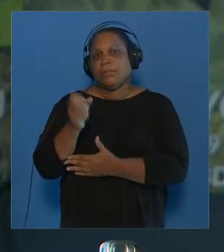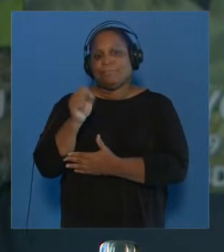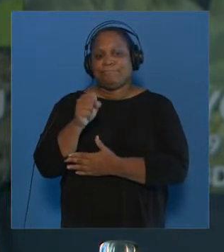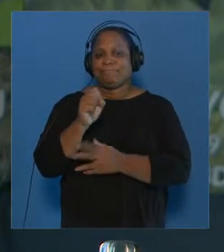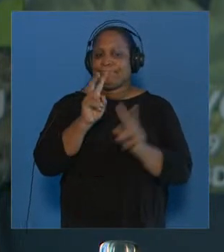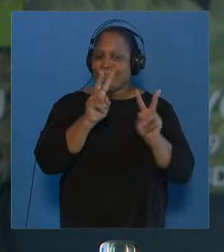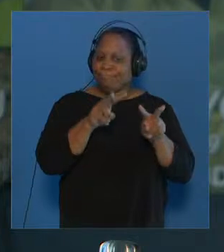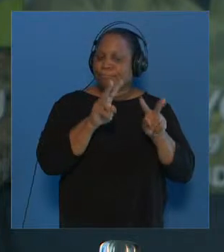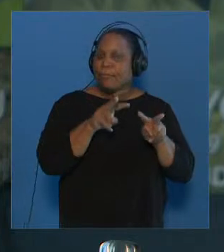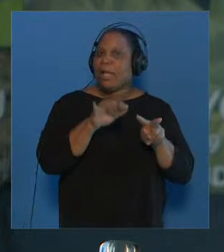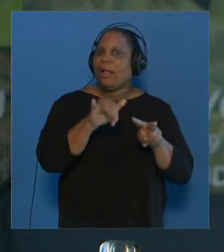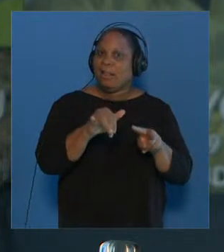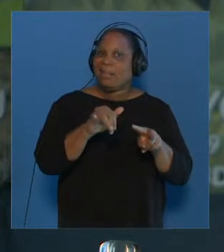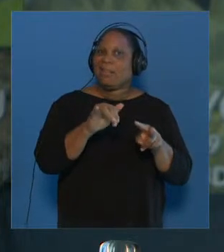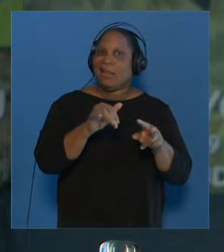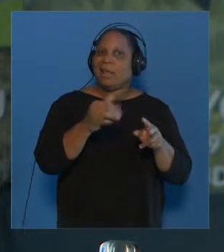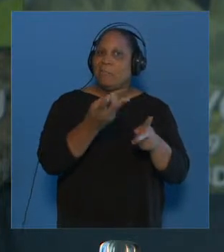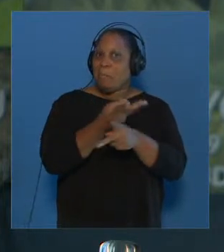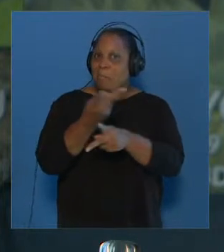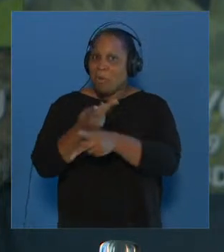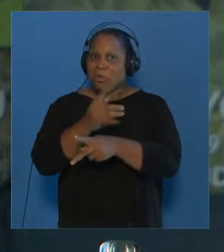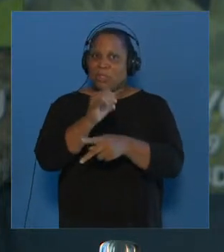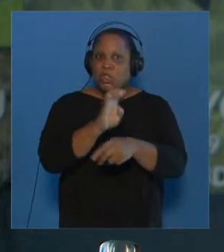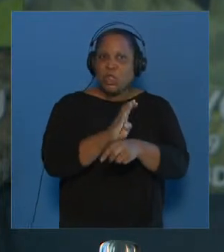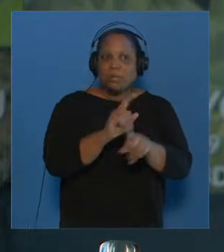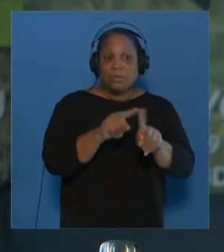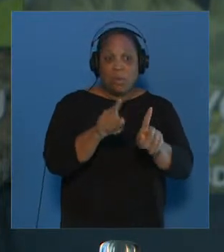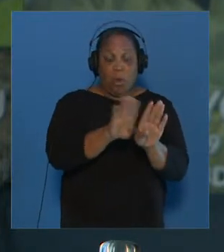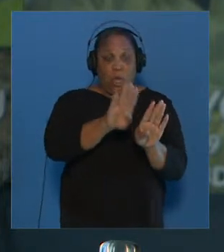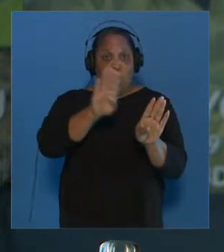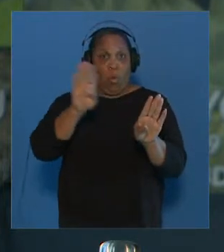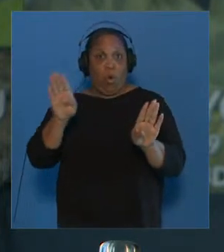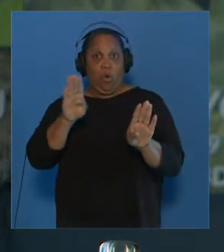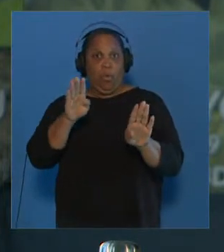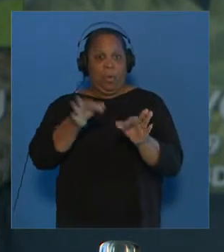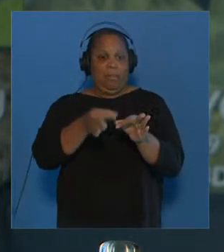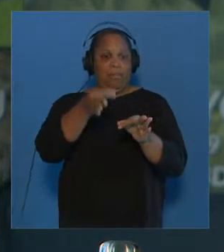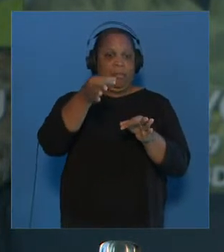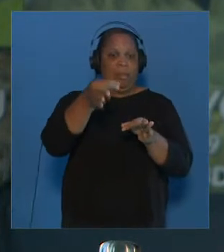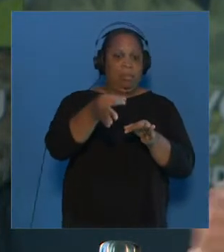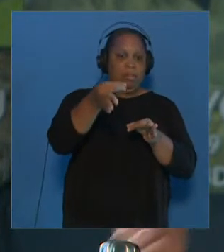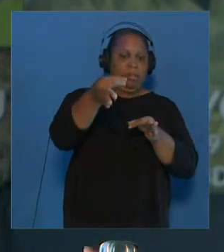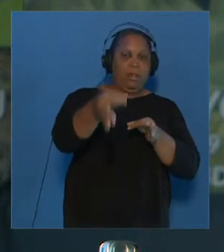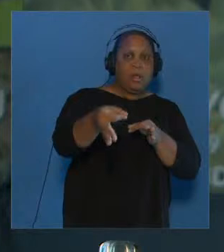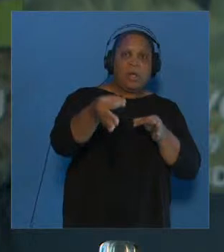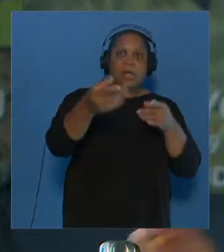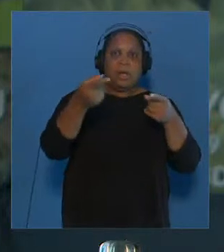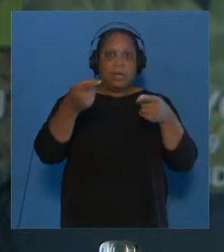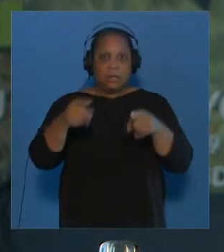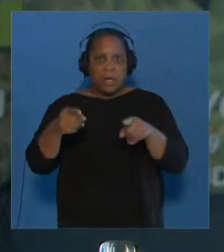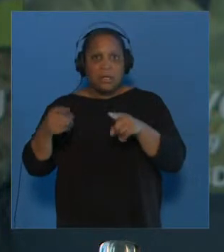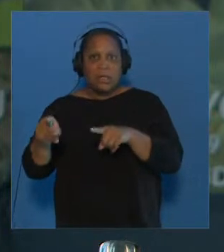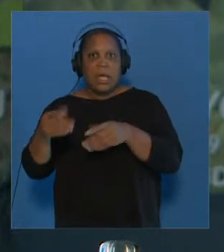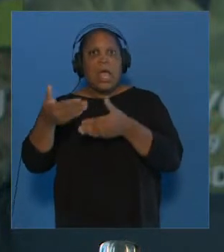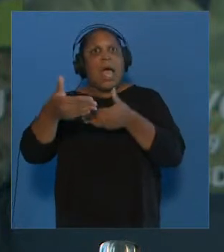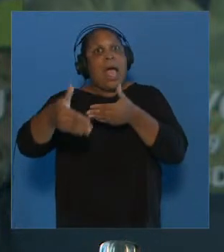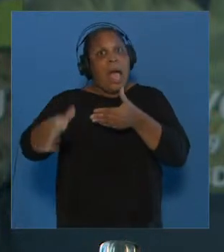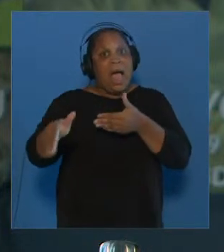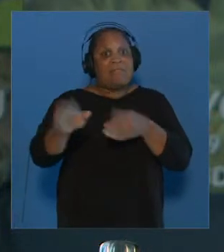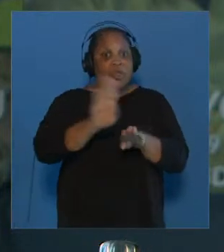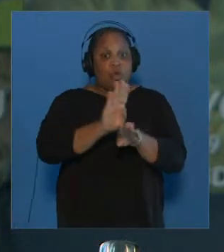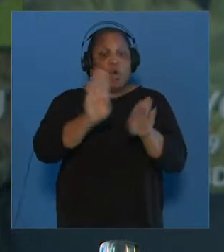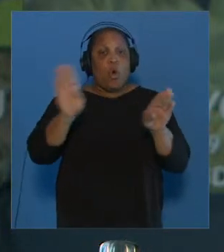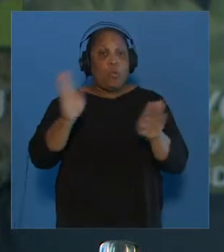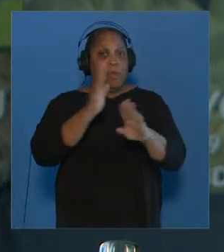looking at that position. However, when you open up the borders, the lag measures, the time, the events that take place after you've opened up the